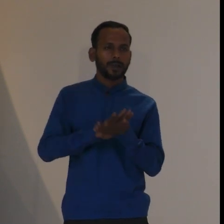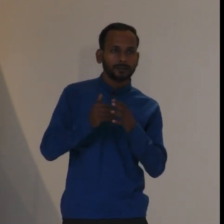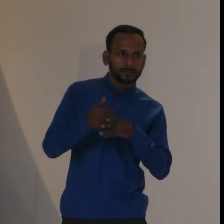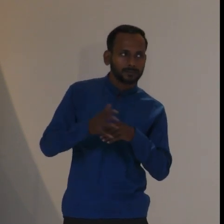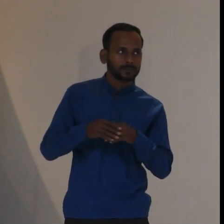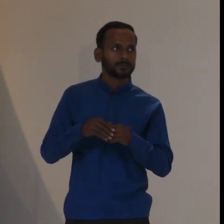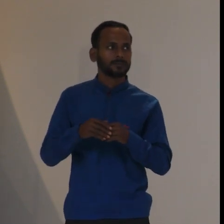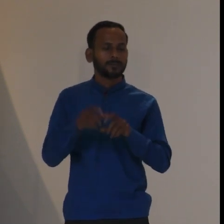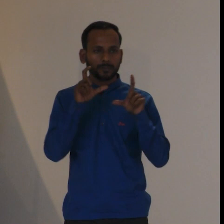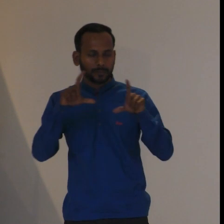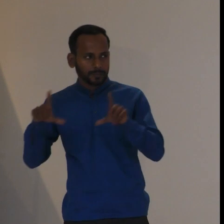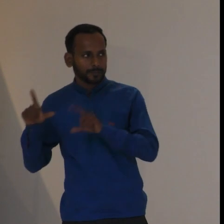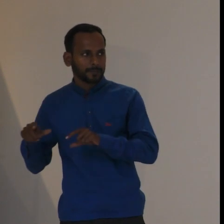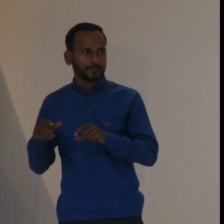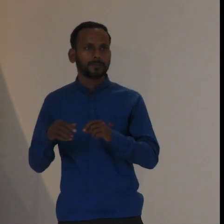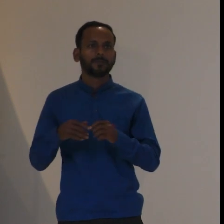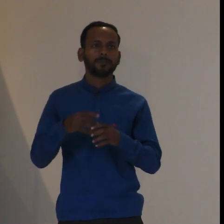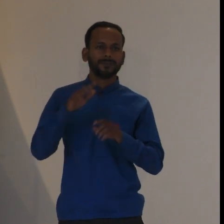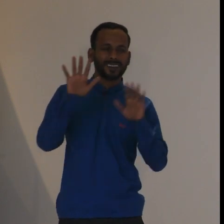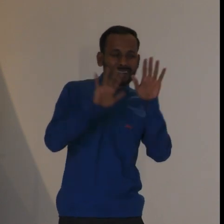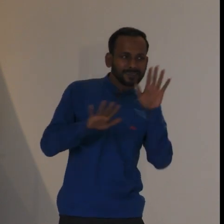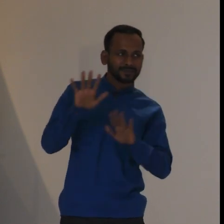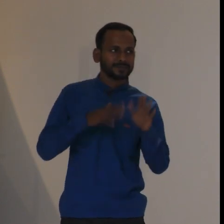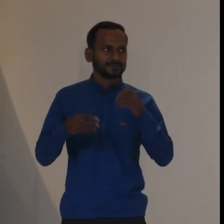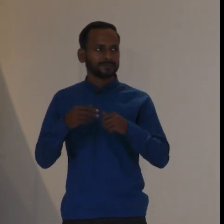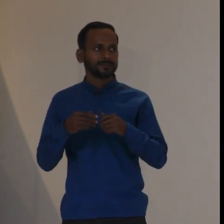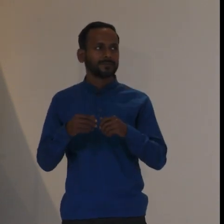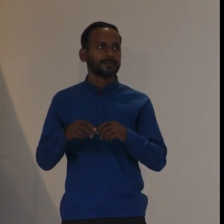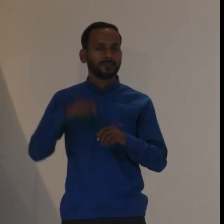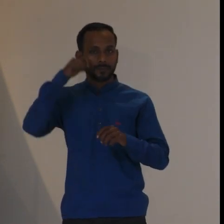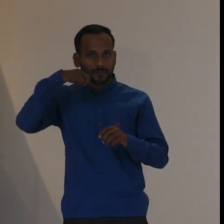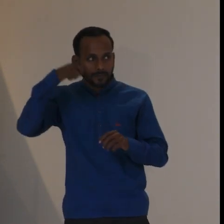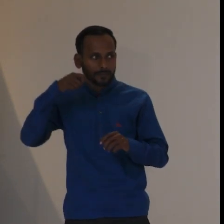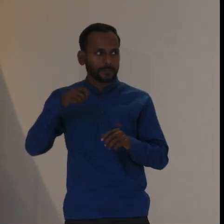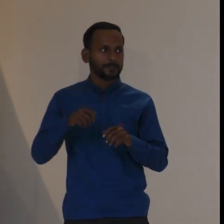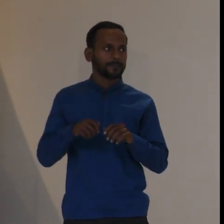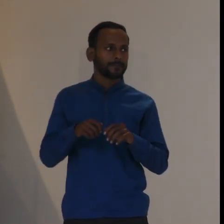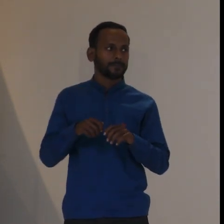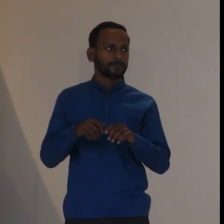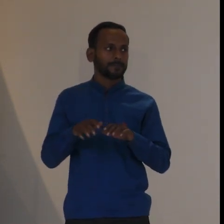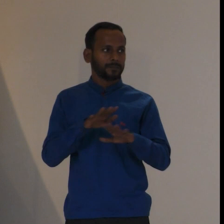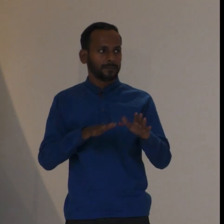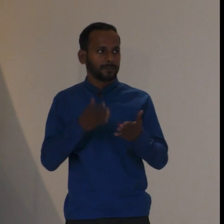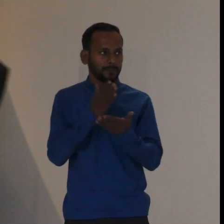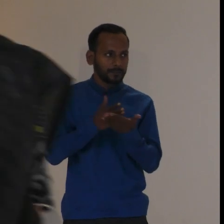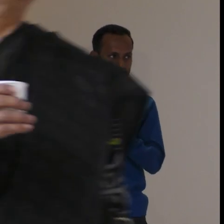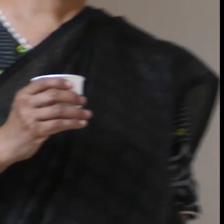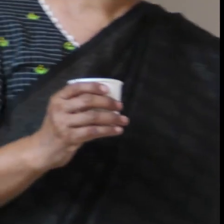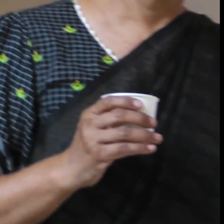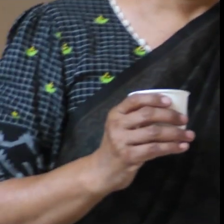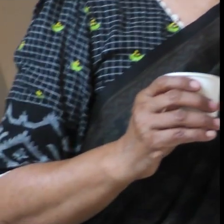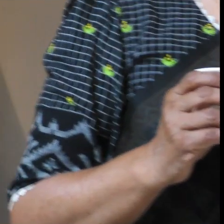puppets, cutouts, and stop-motion animation. Her films have been screened at Anima Fest Zagreb and Dubai Expo